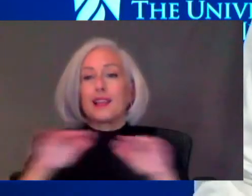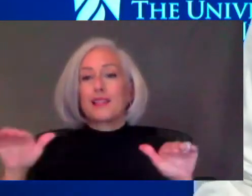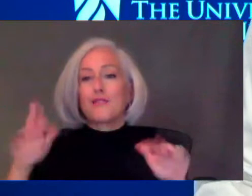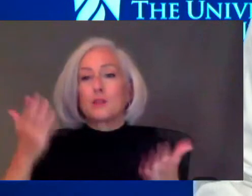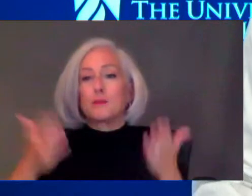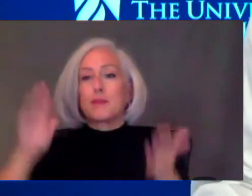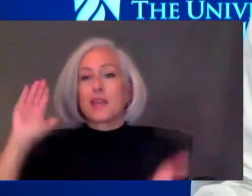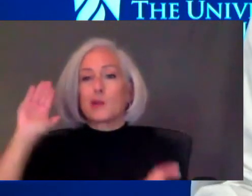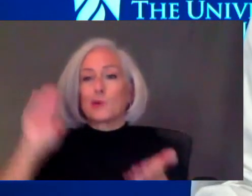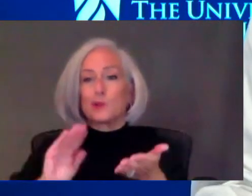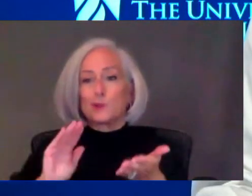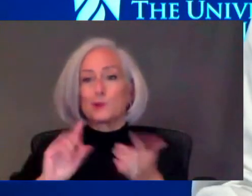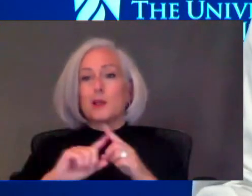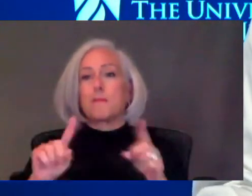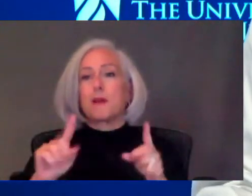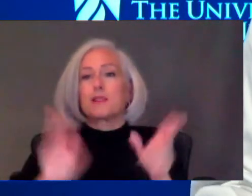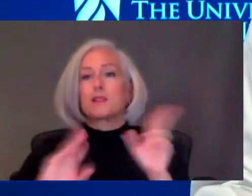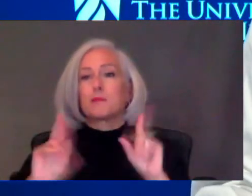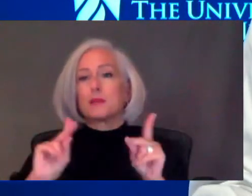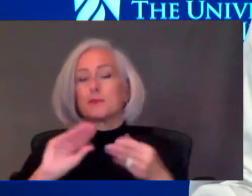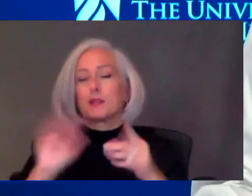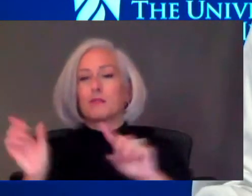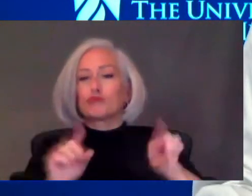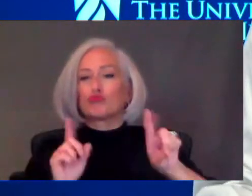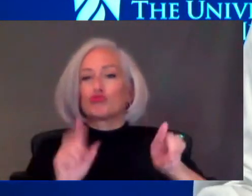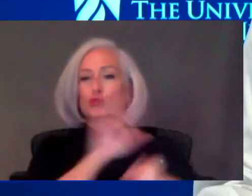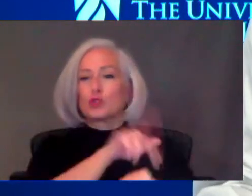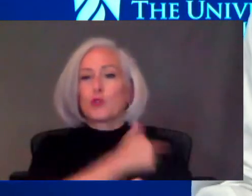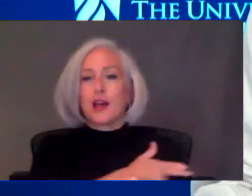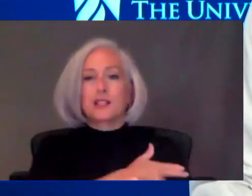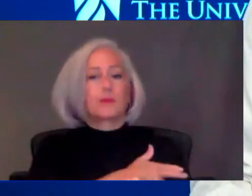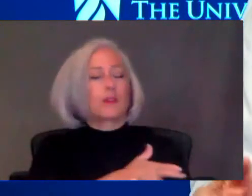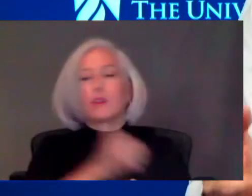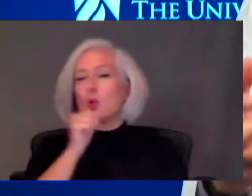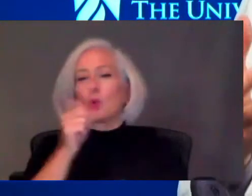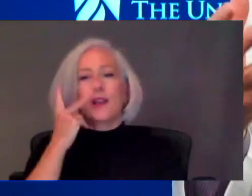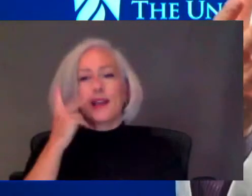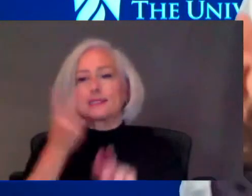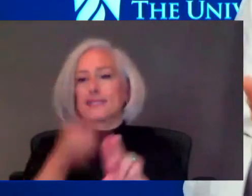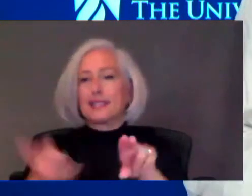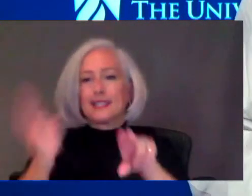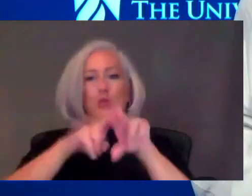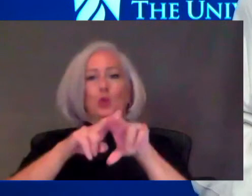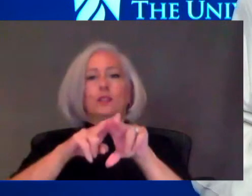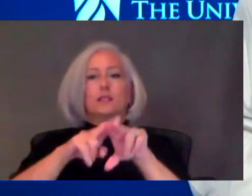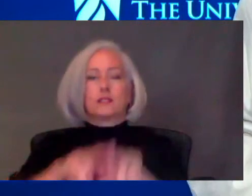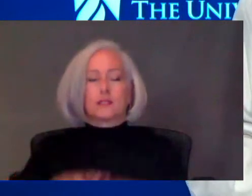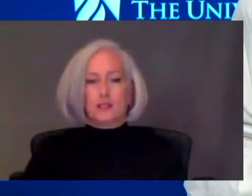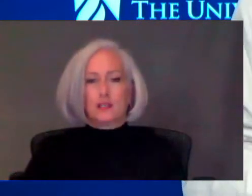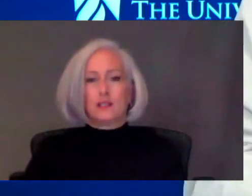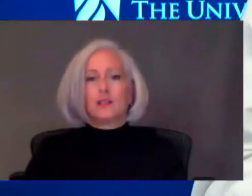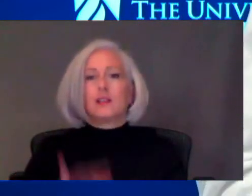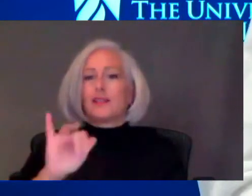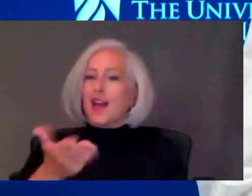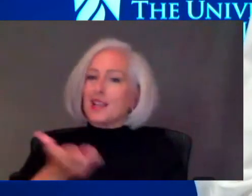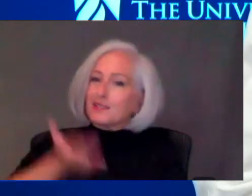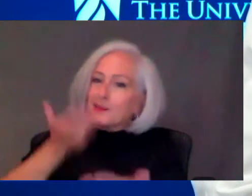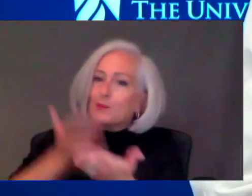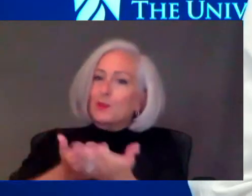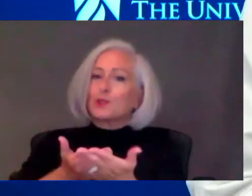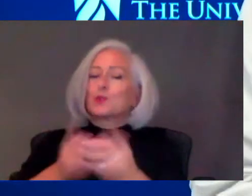SARS-CoV-1, not CoV-2, still have antibodies 10 years later and have a remarkable